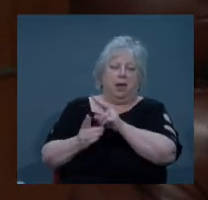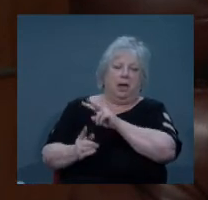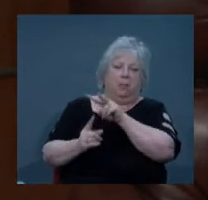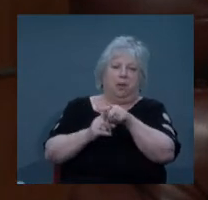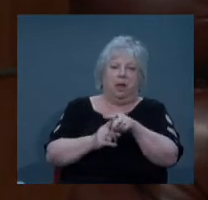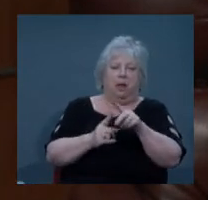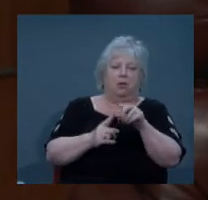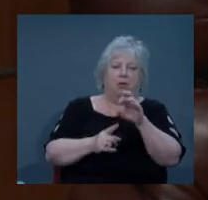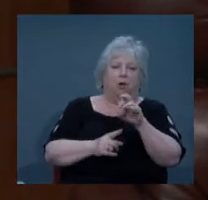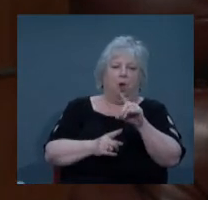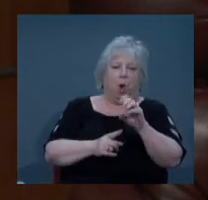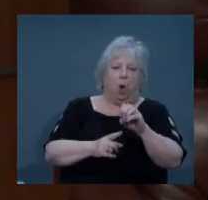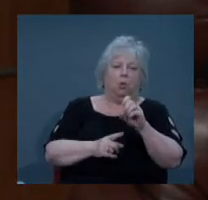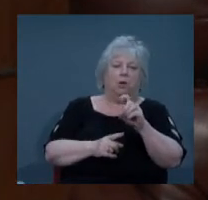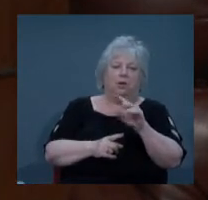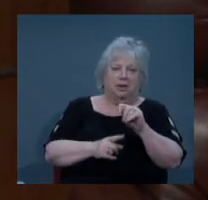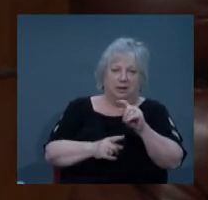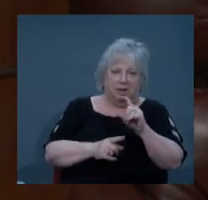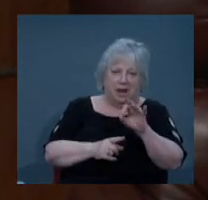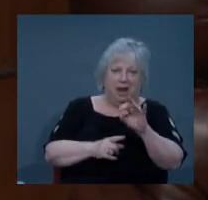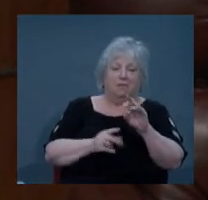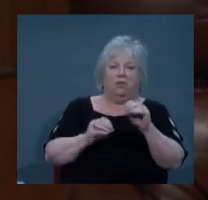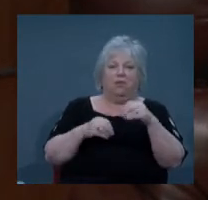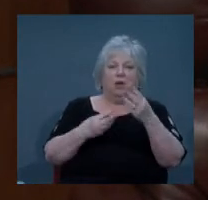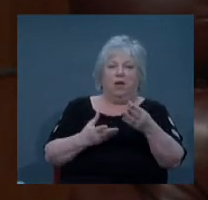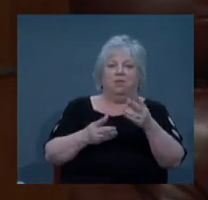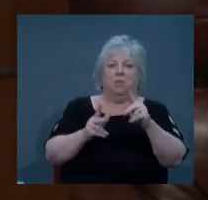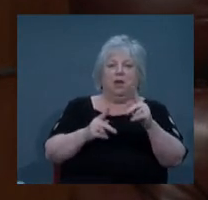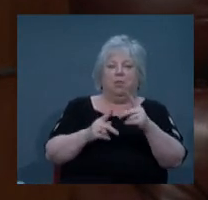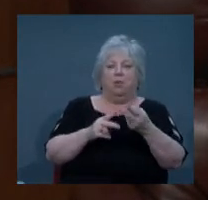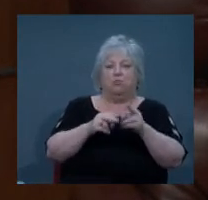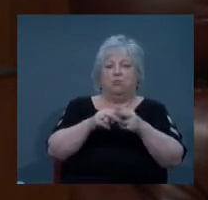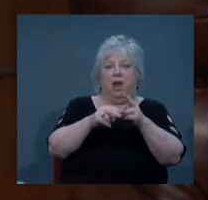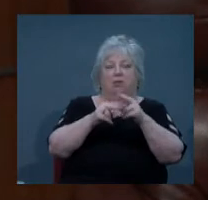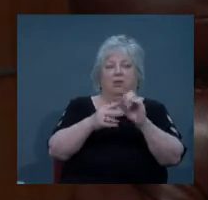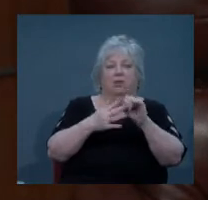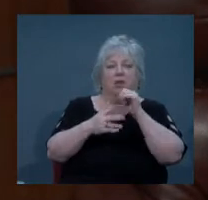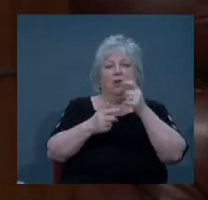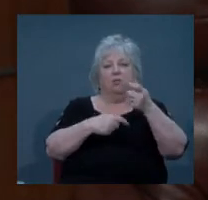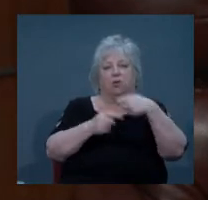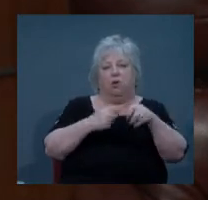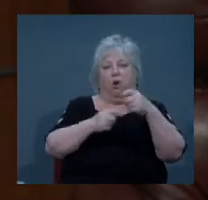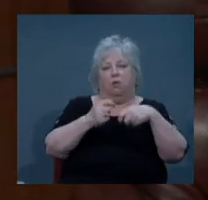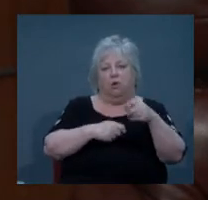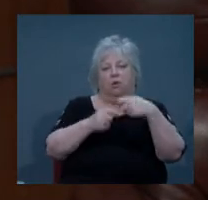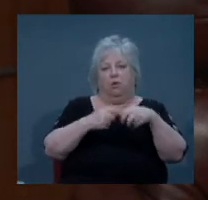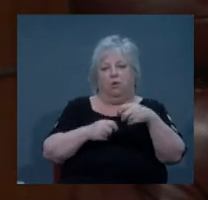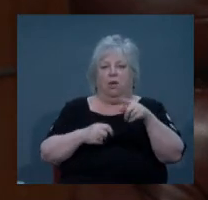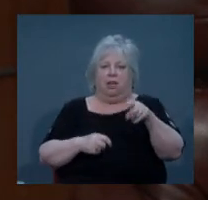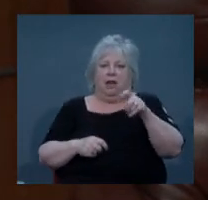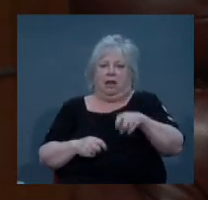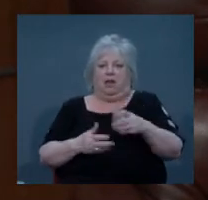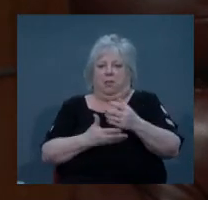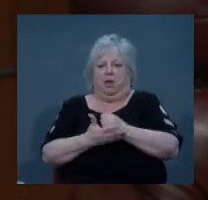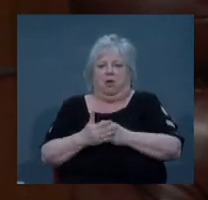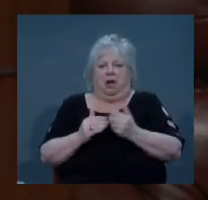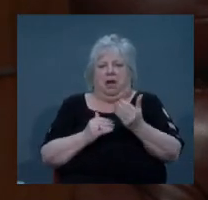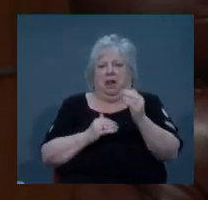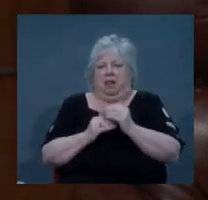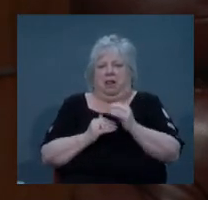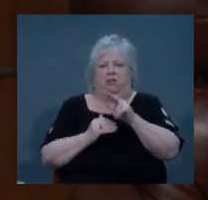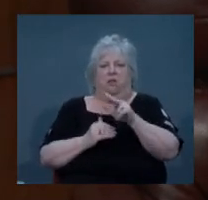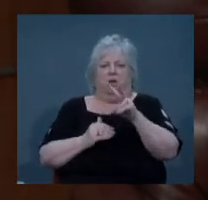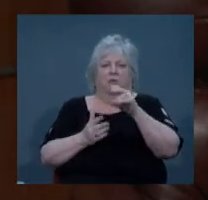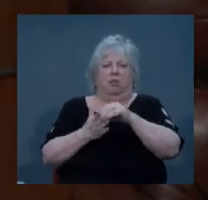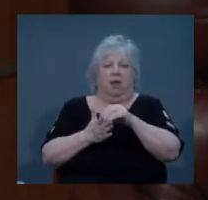our code staff to get these people raises so that we don't have the turnover that we have? They need to be making at least $32,000. And they're not.